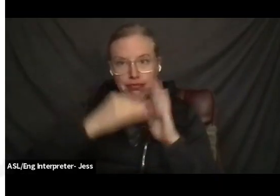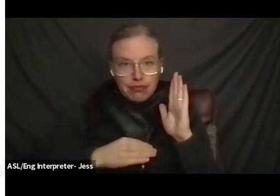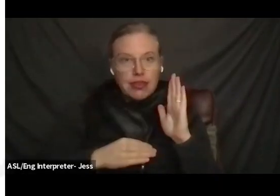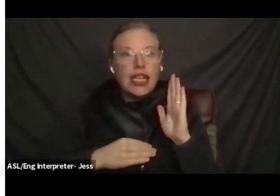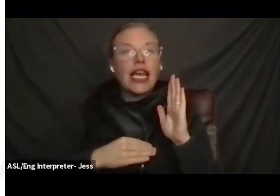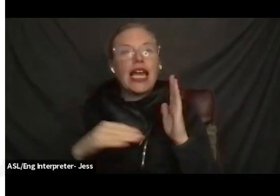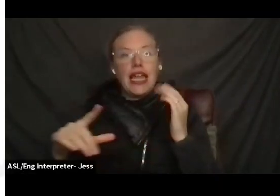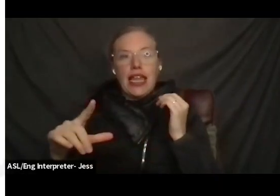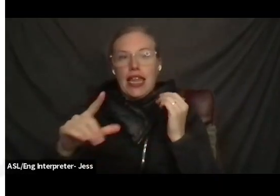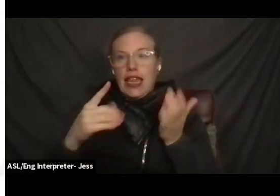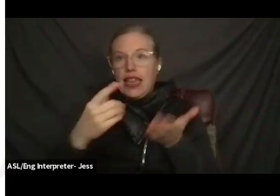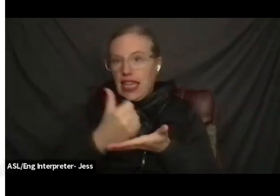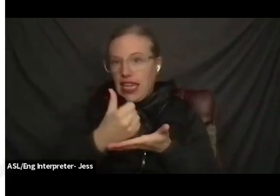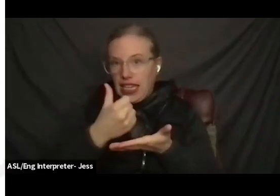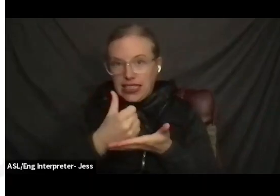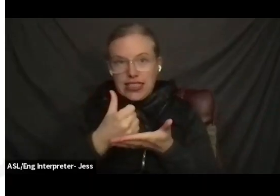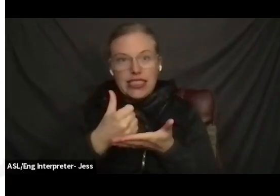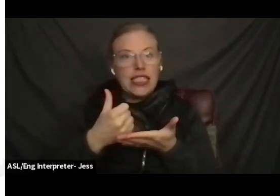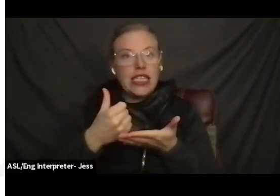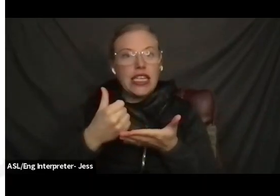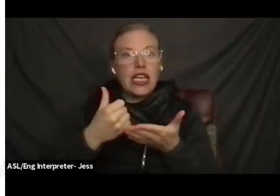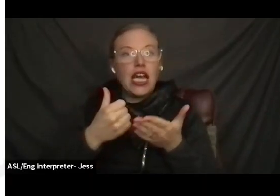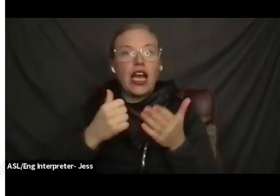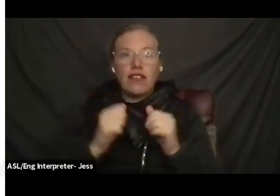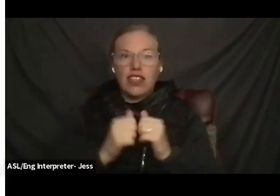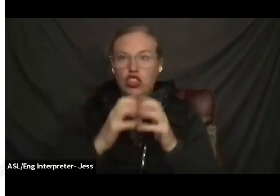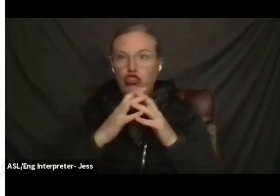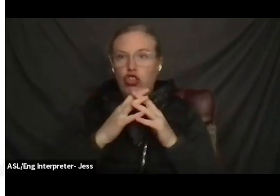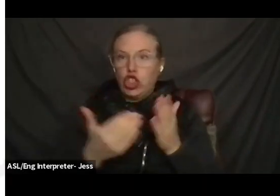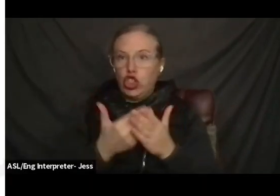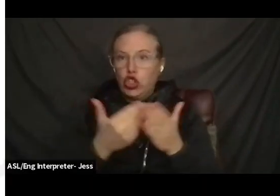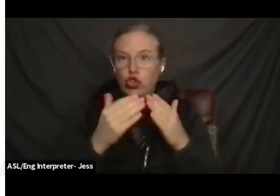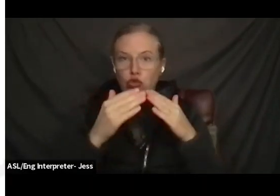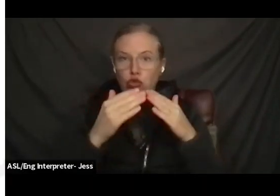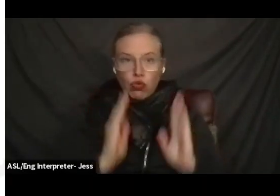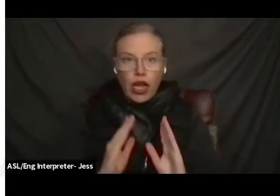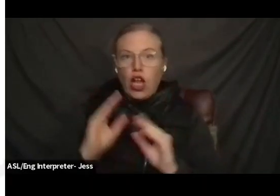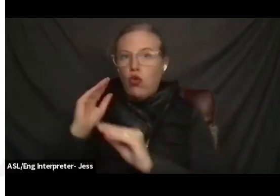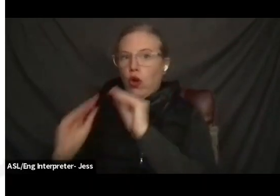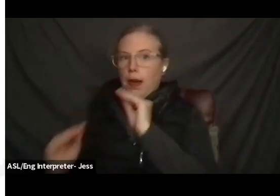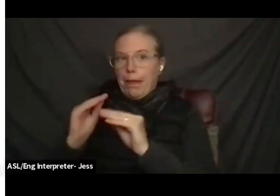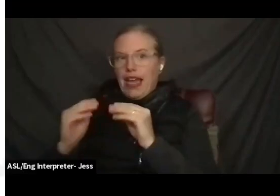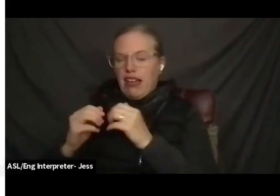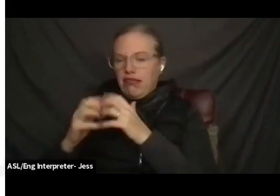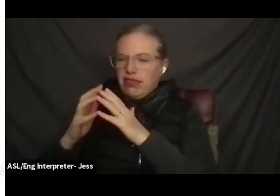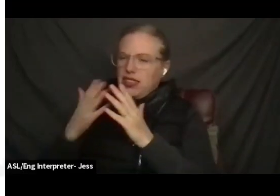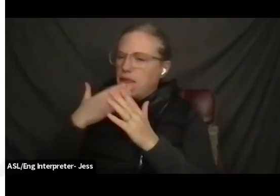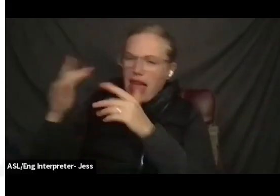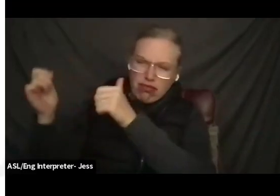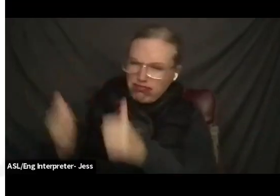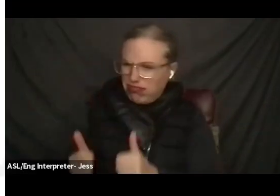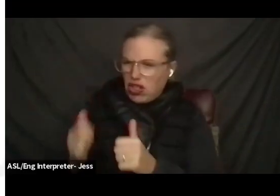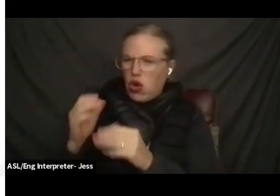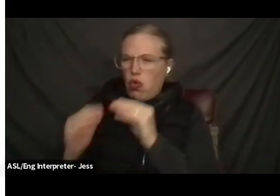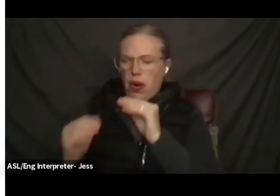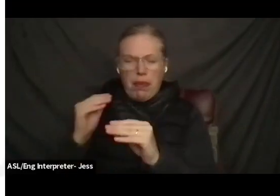The assistance in constructing a new dwelling, making repairs to a dwelling in such poor condition that the repairs